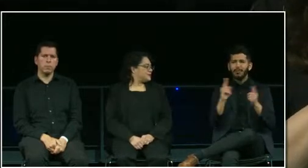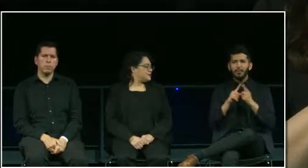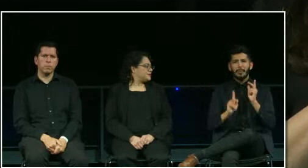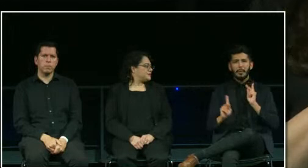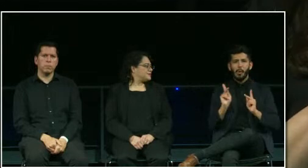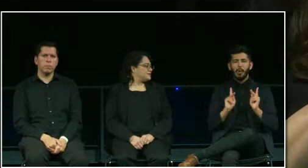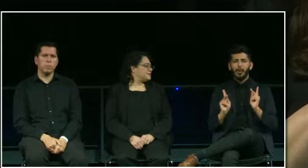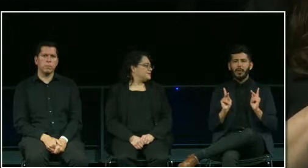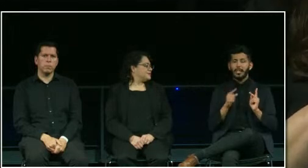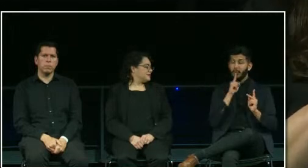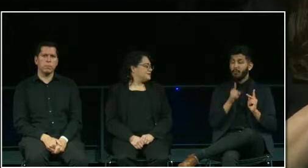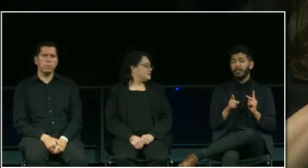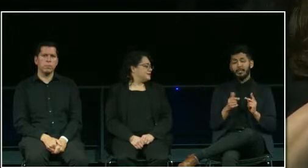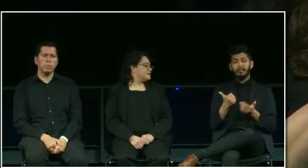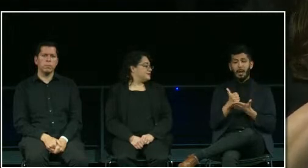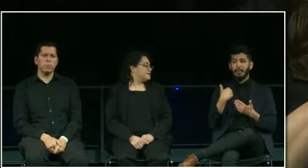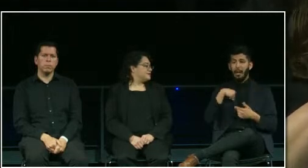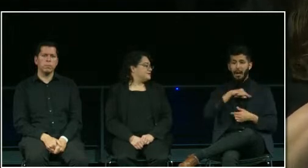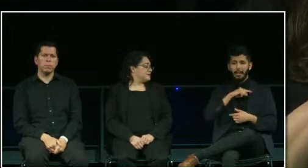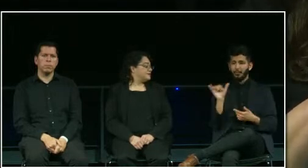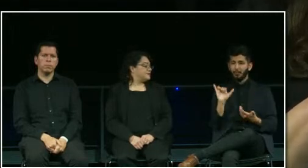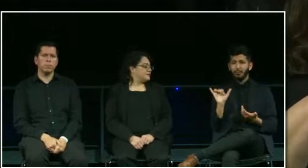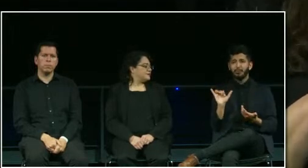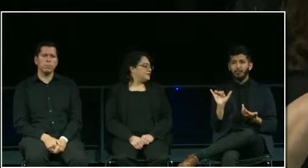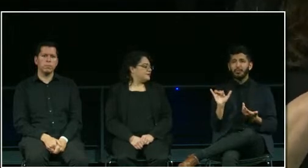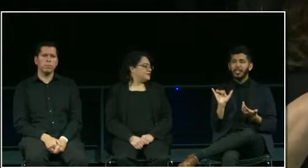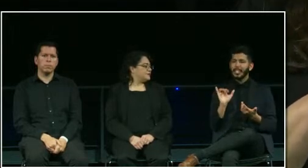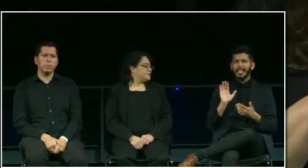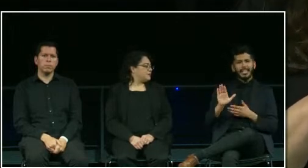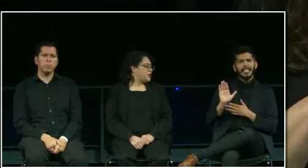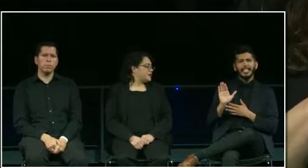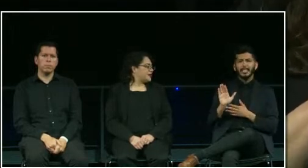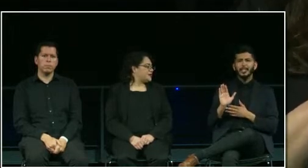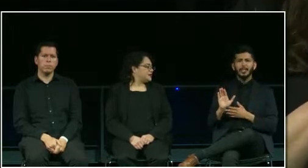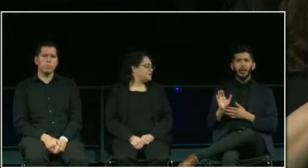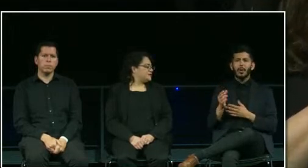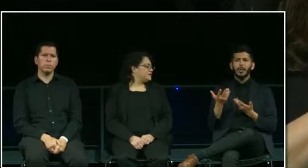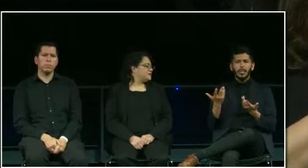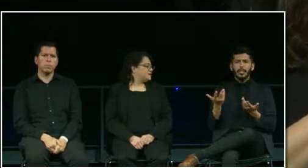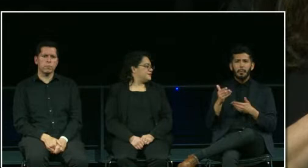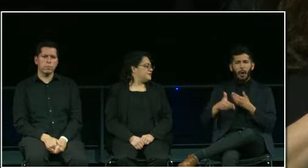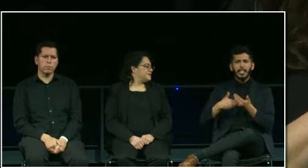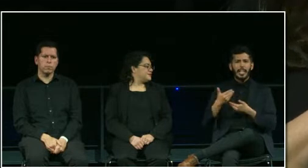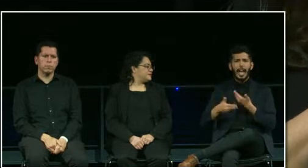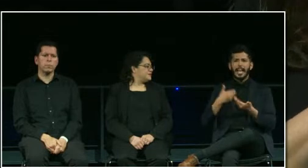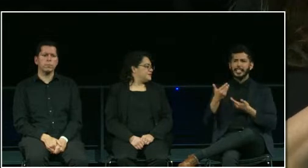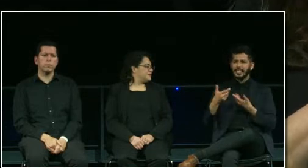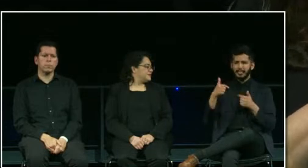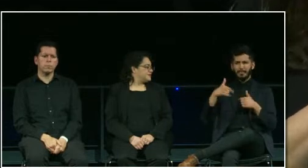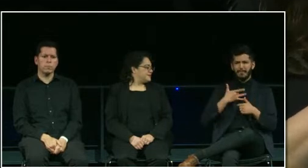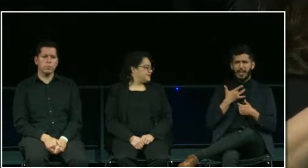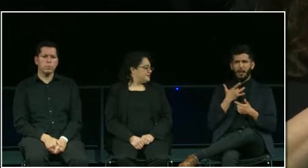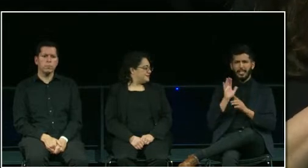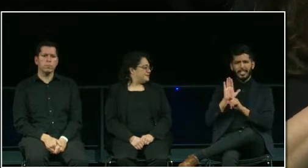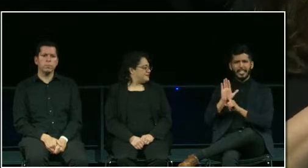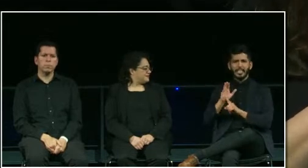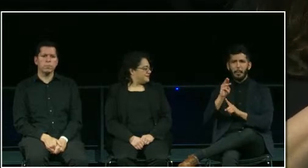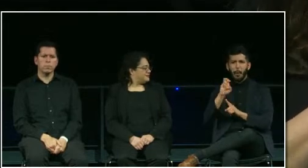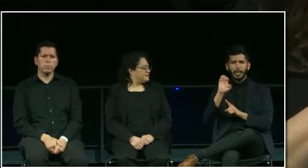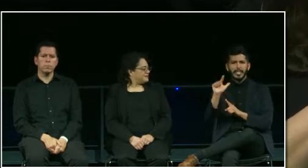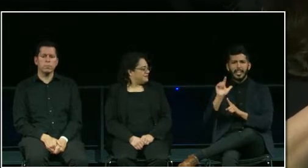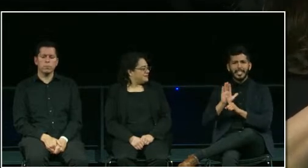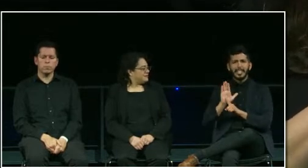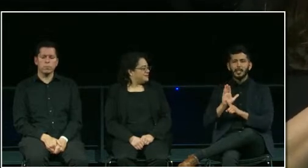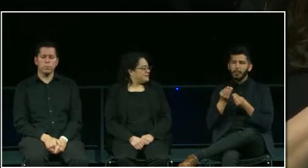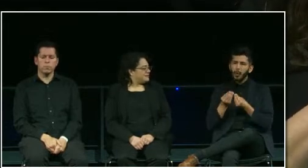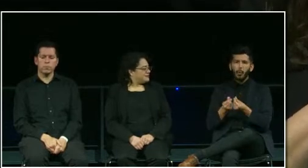many ways it sustained us, I think, his purity and his vision and his, you know, sincerity and how